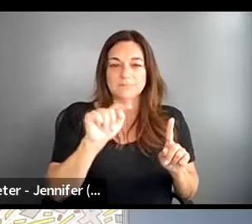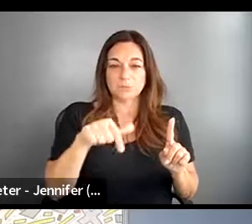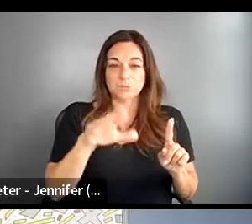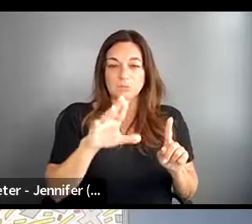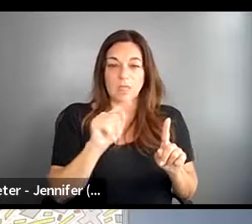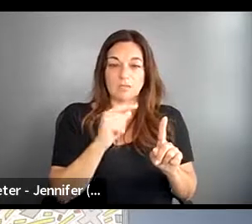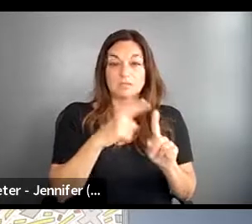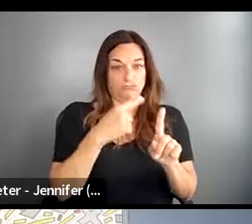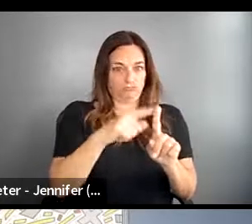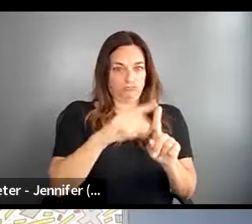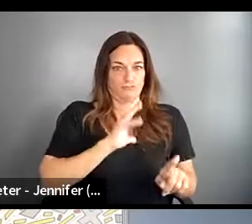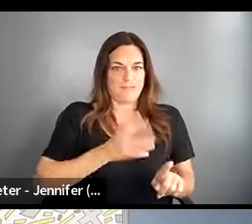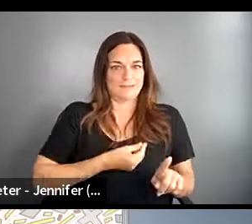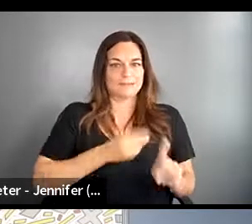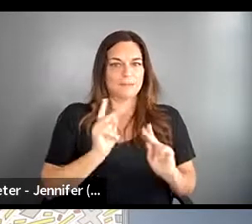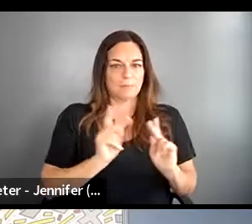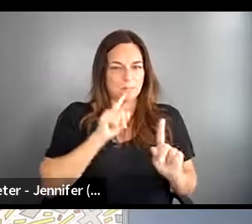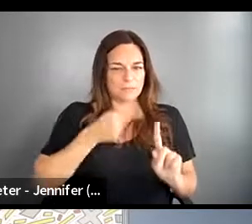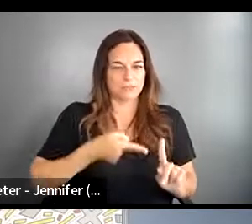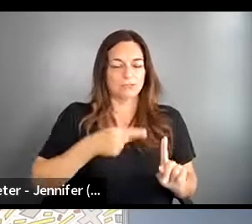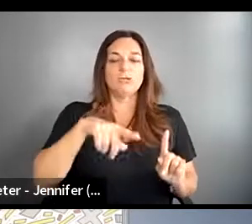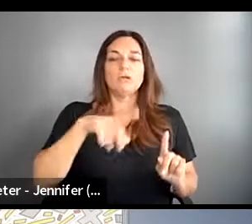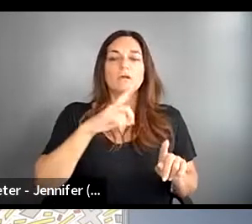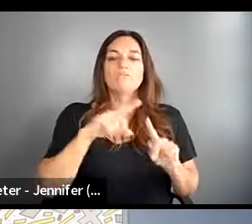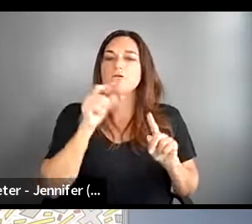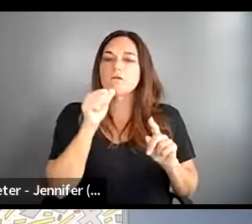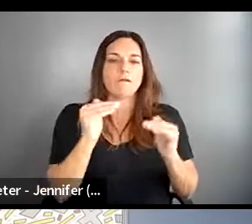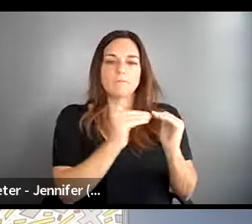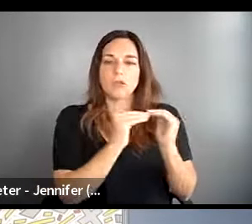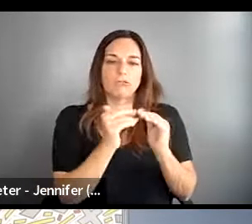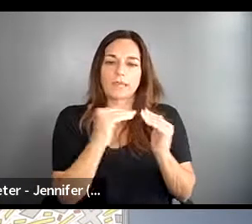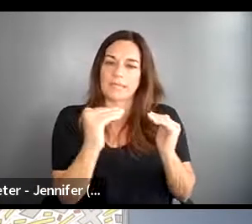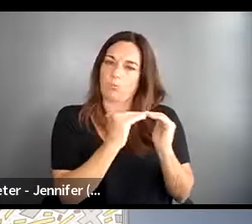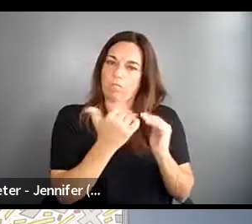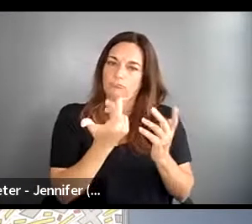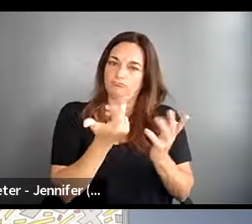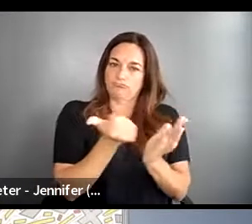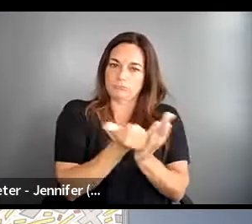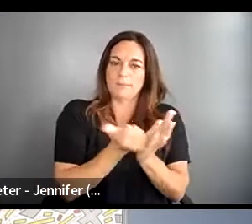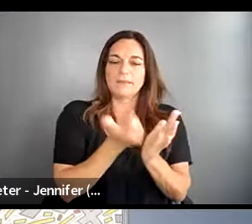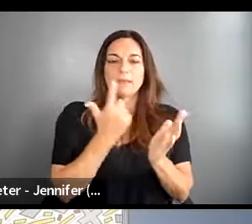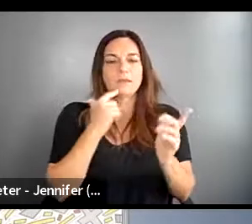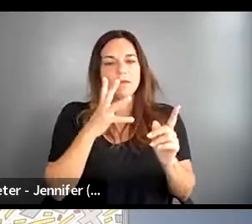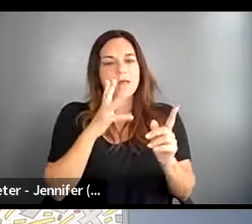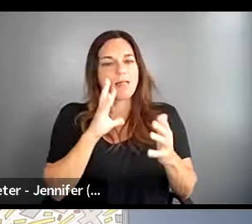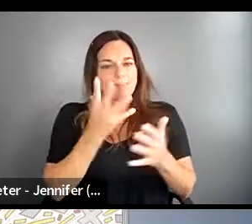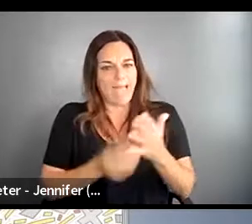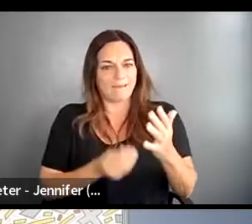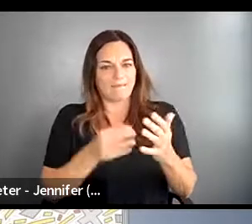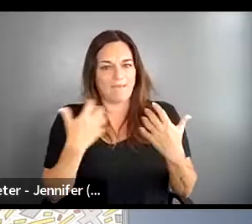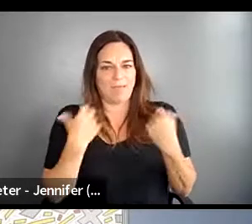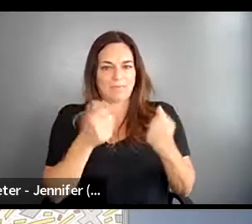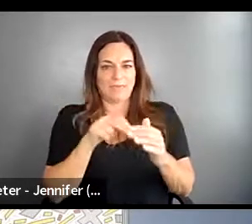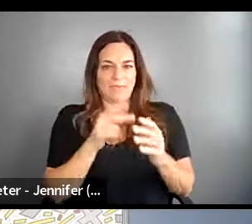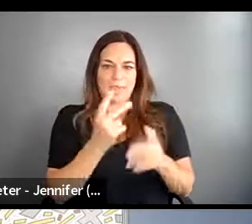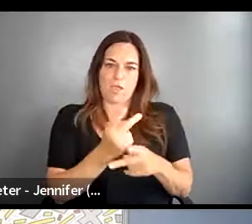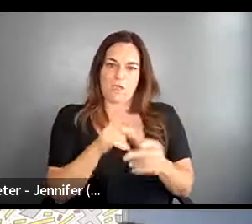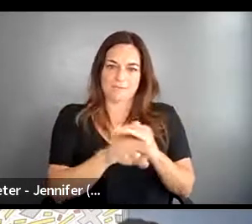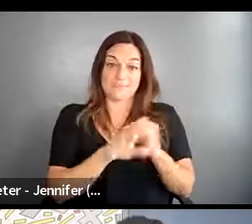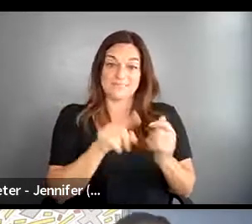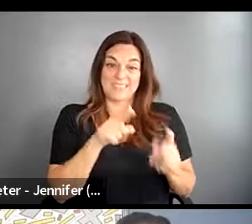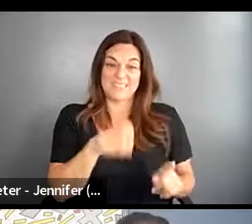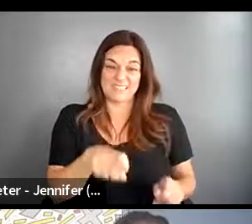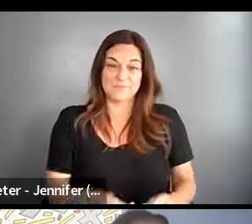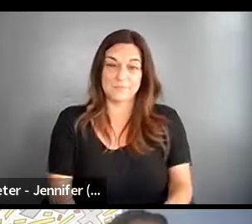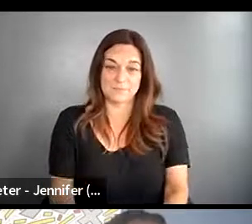people in particular, for unfair and unequal treatment and a lack of access to healthcare that they need. Yeah.